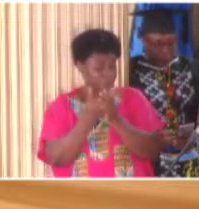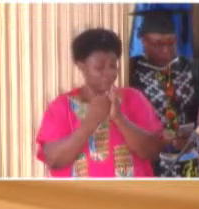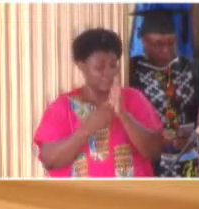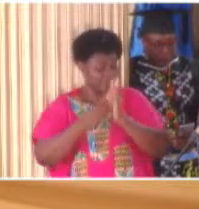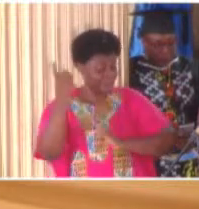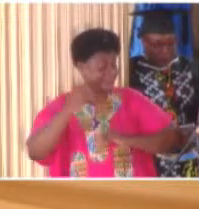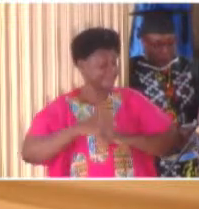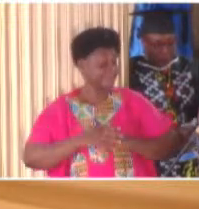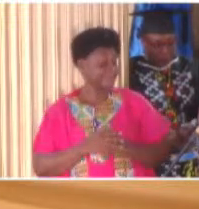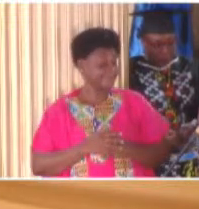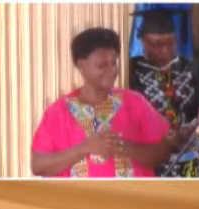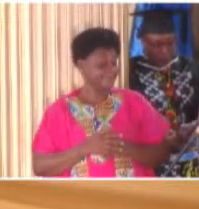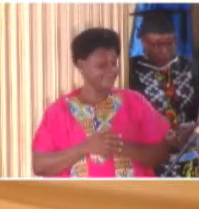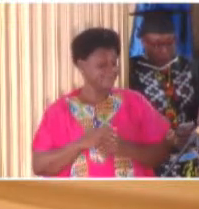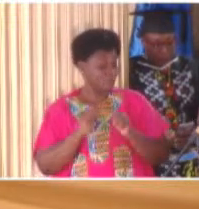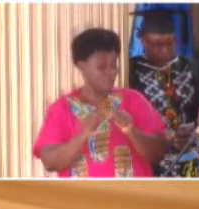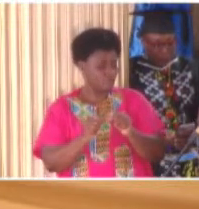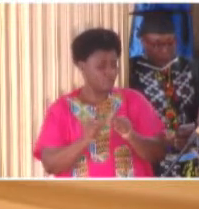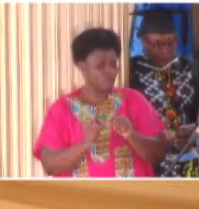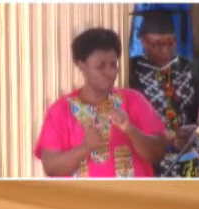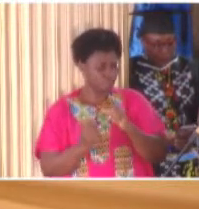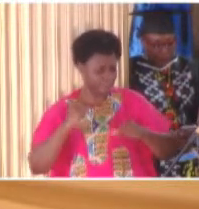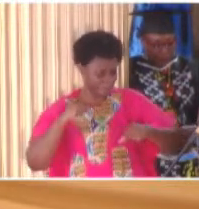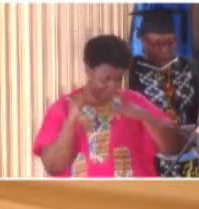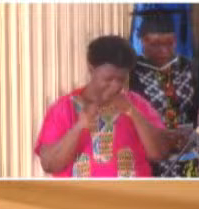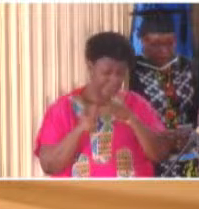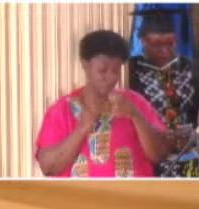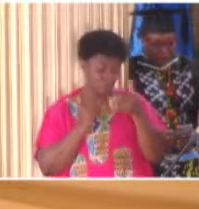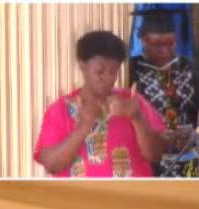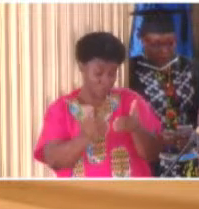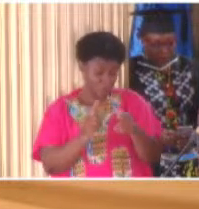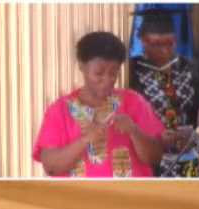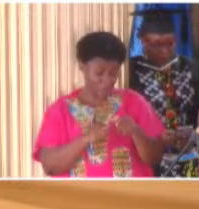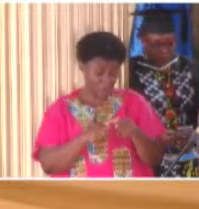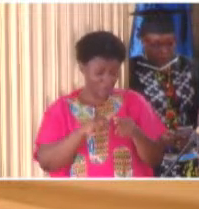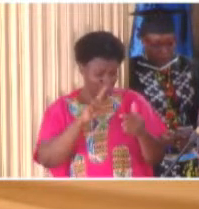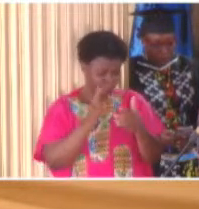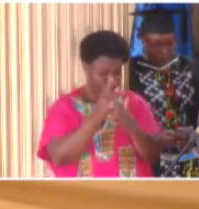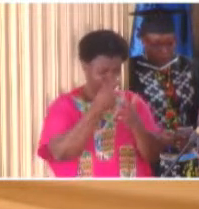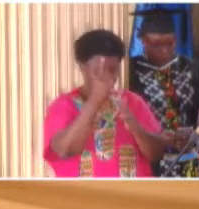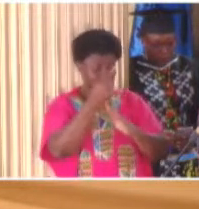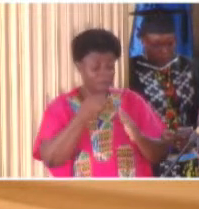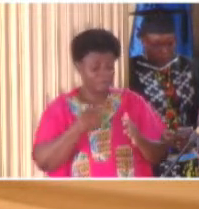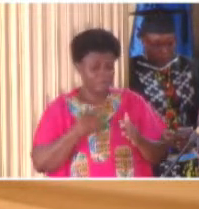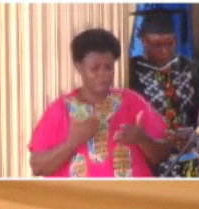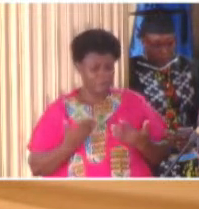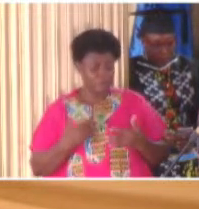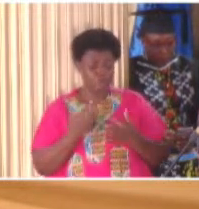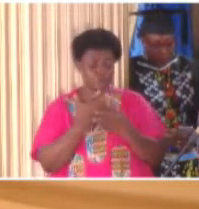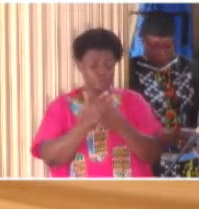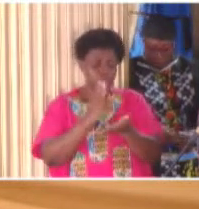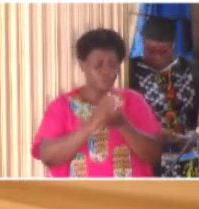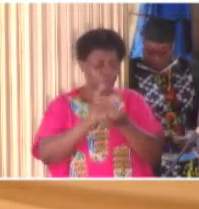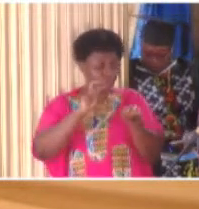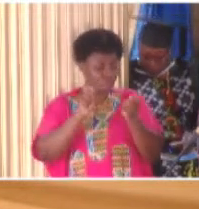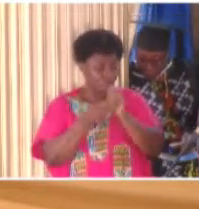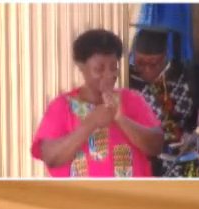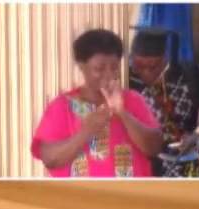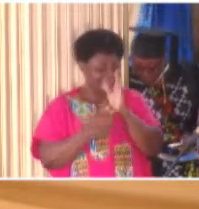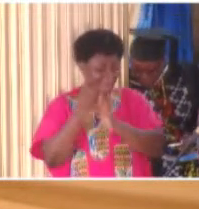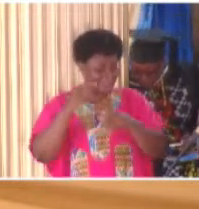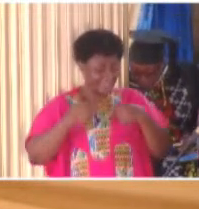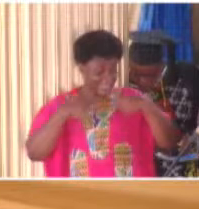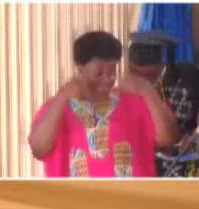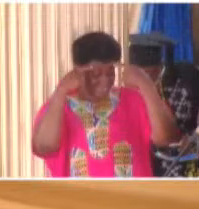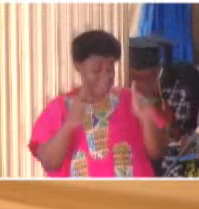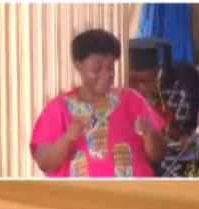As we continue to make strides towards achieving our strategic priorities, I'm delighted to share with you some of the transformative developments that have